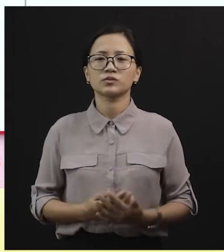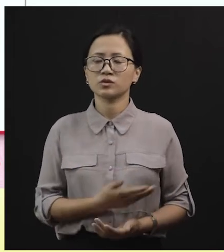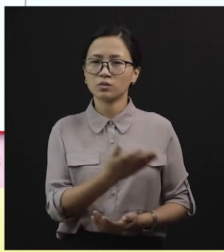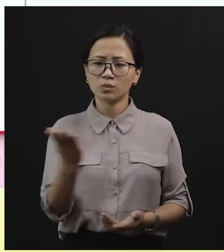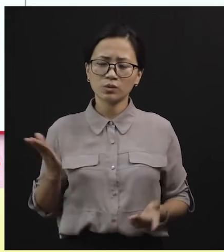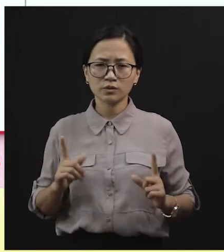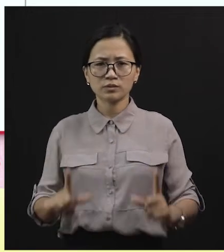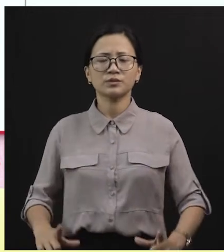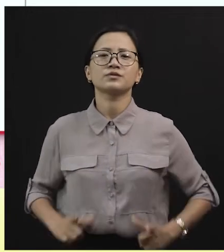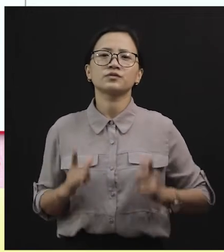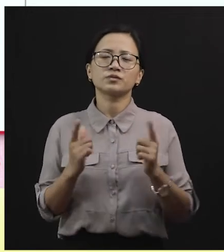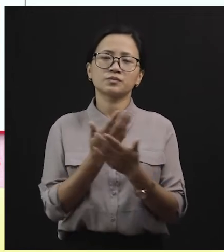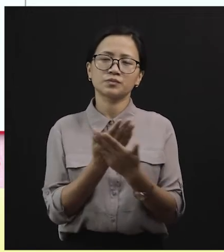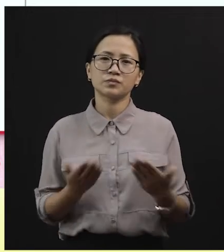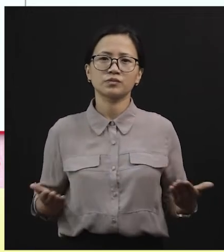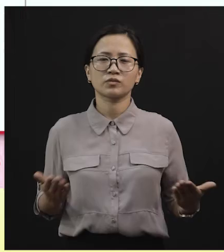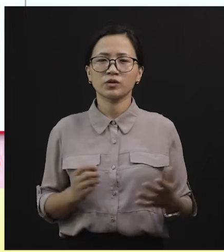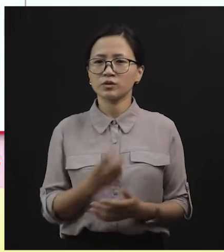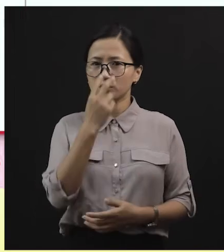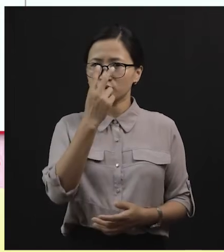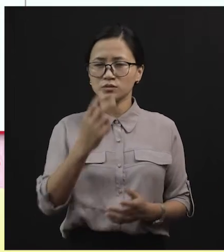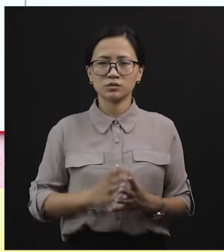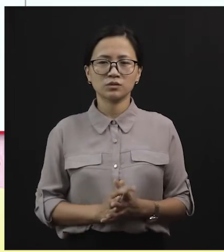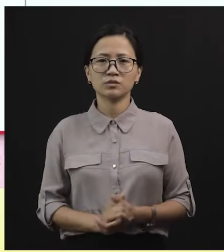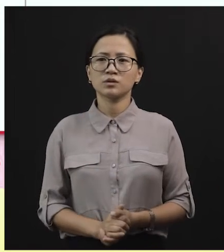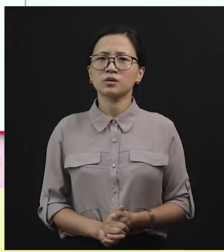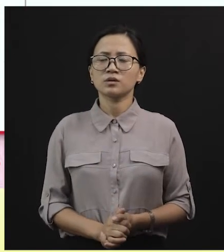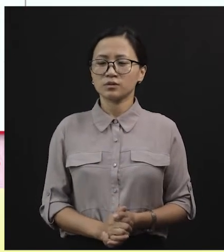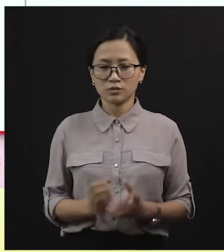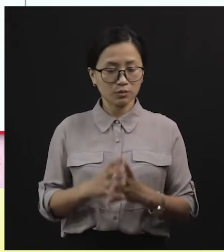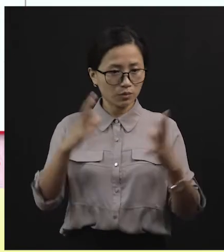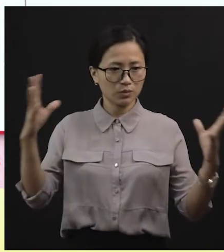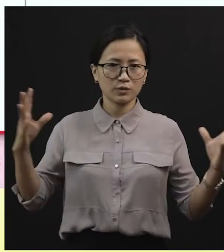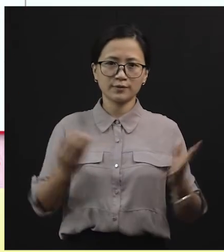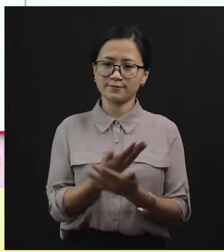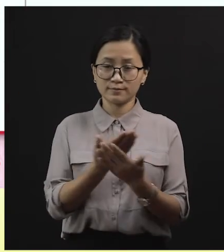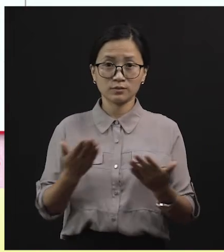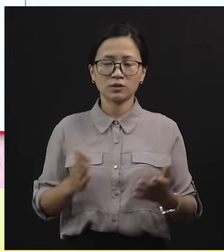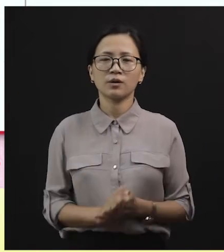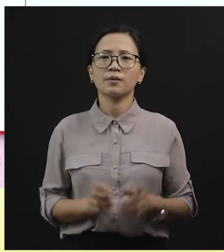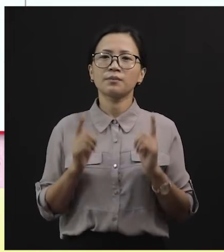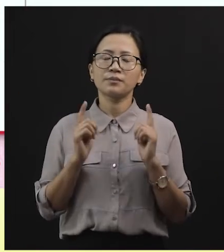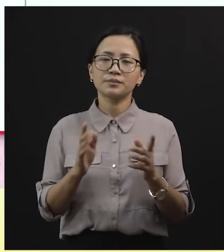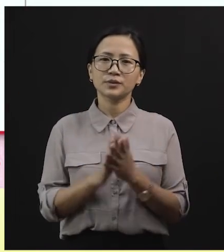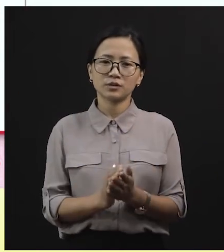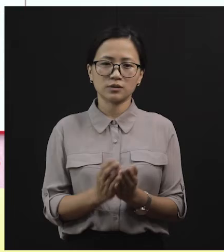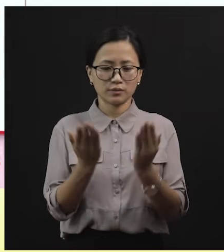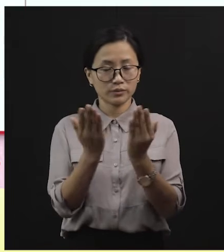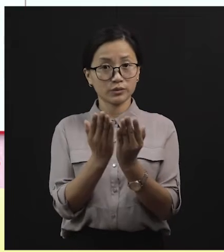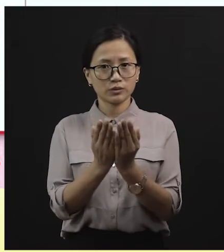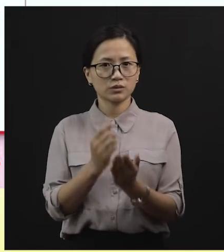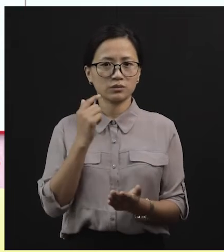living things. But what else can you see? You can see more than that, right? You can see the pencil, the books, the